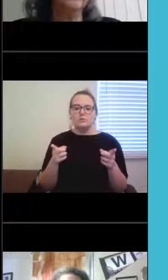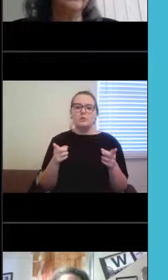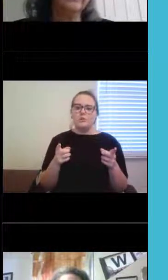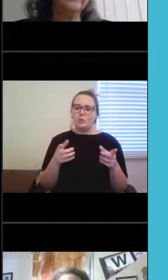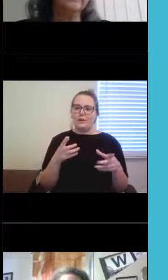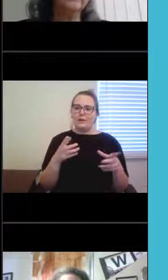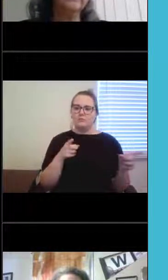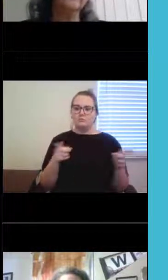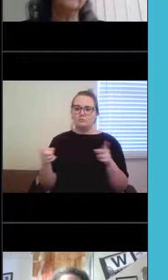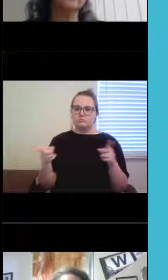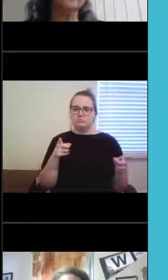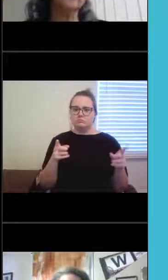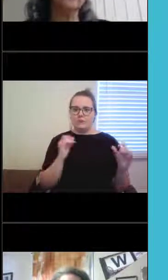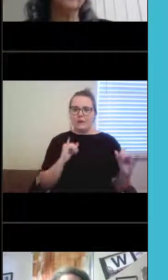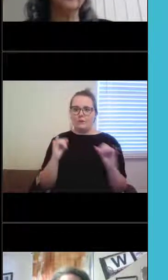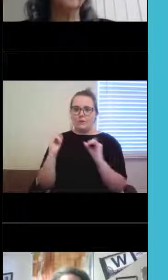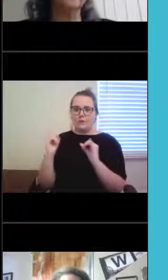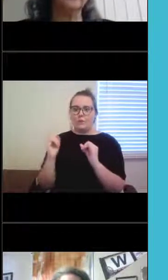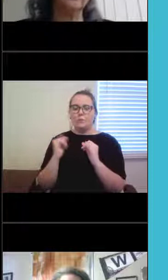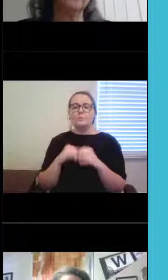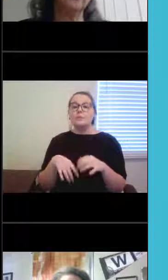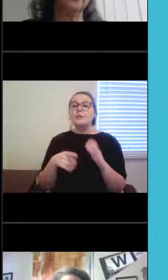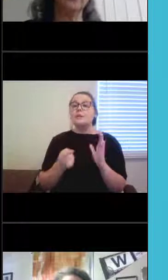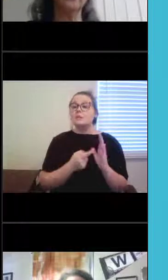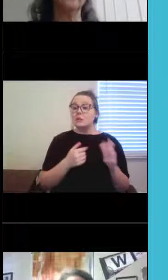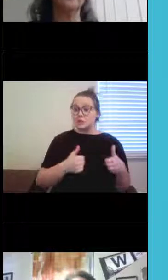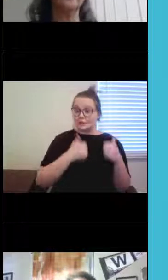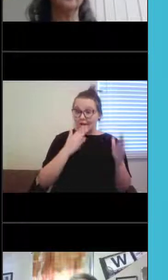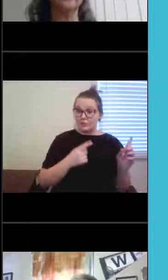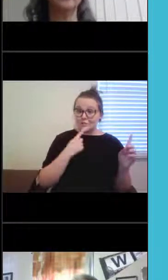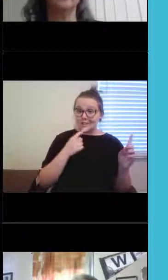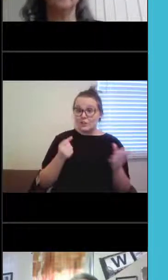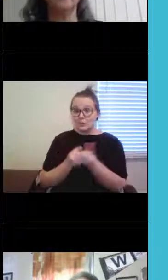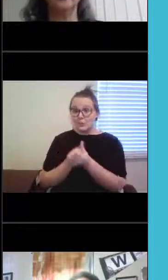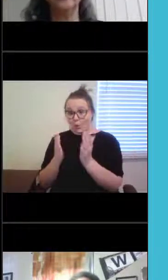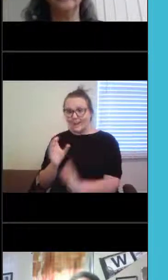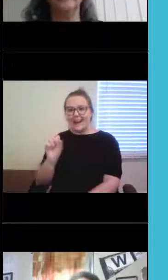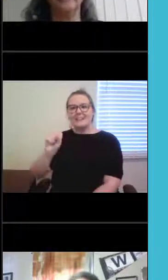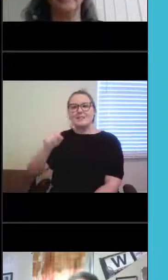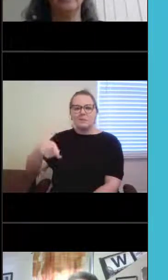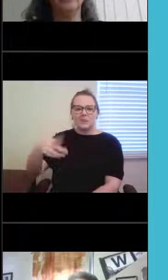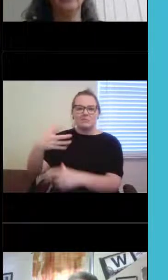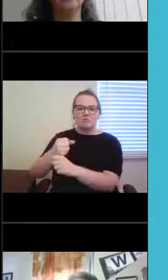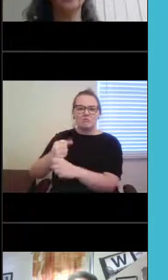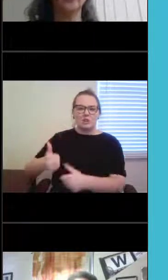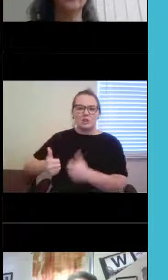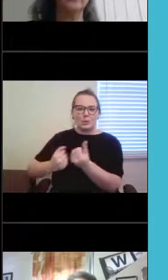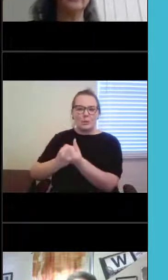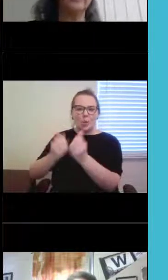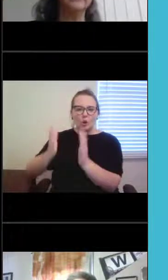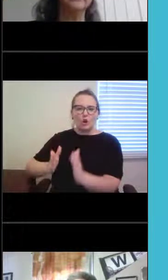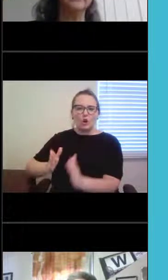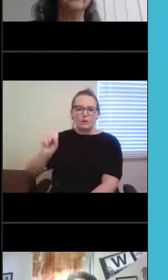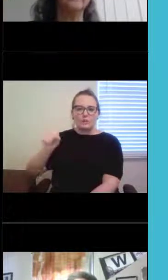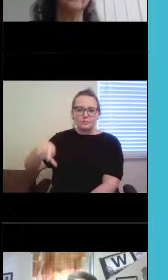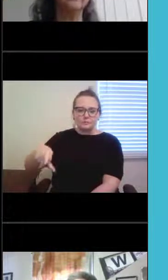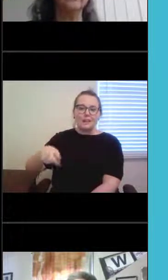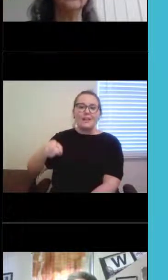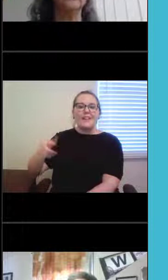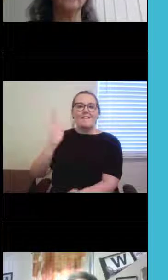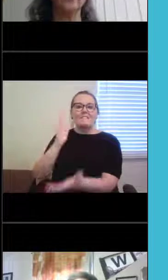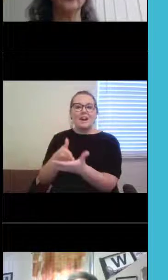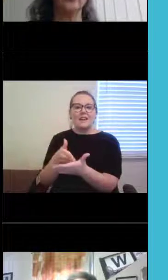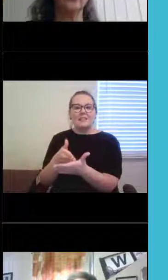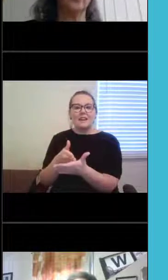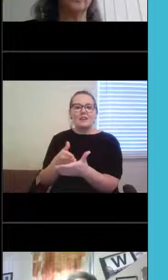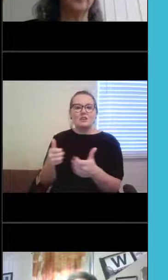separately. And in this case, some of the survivors said that the supporter, the SP that I've abbreviated there, or support provider, had